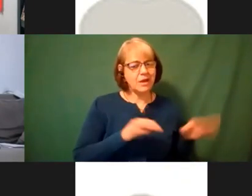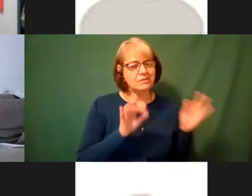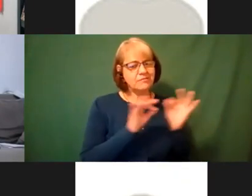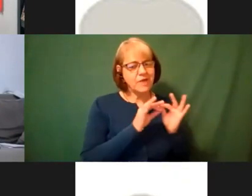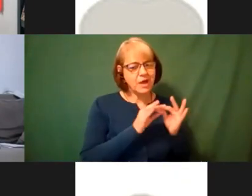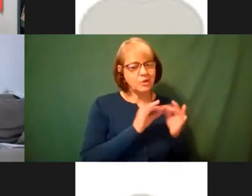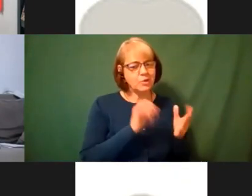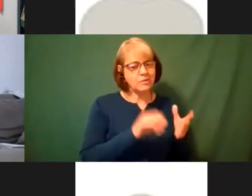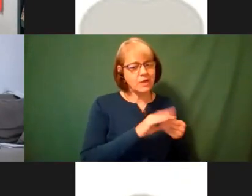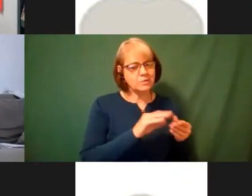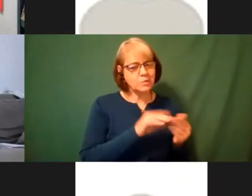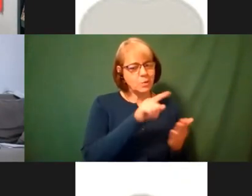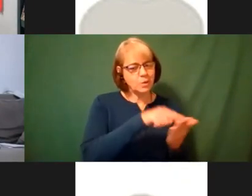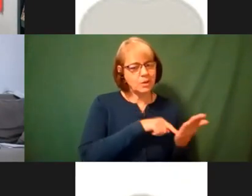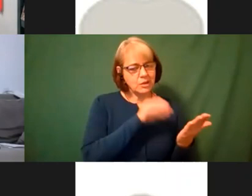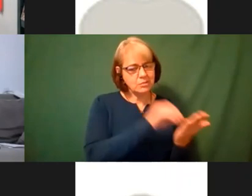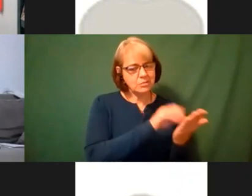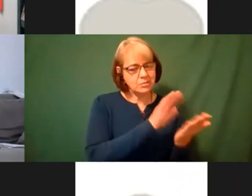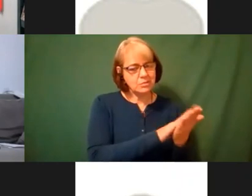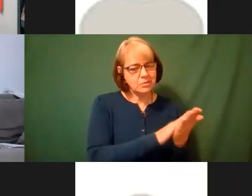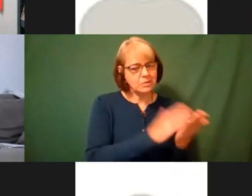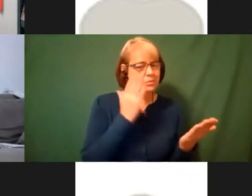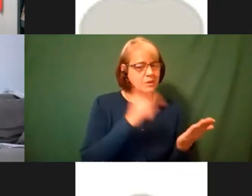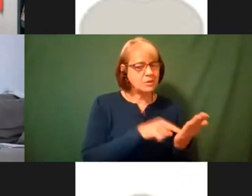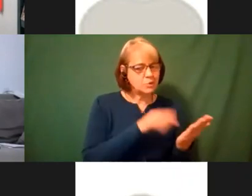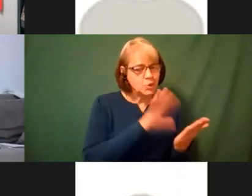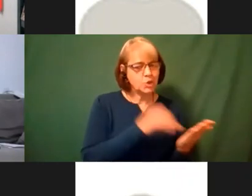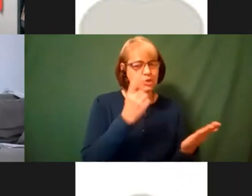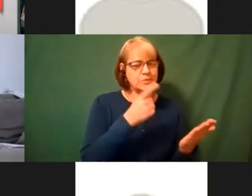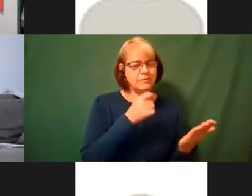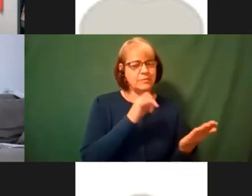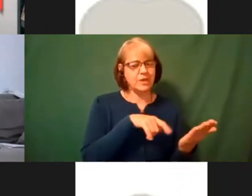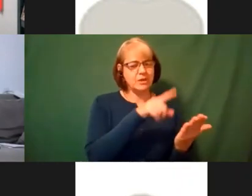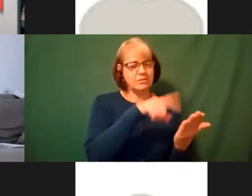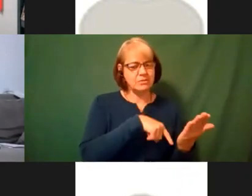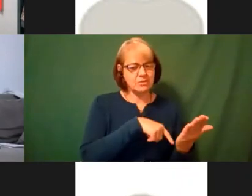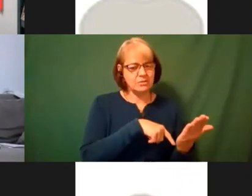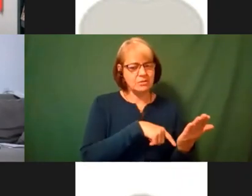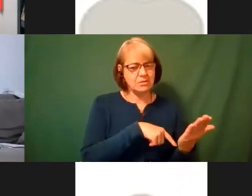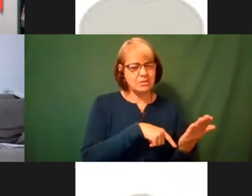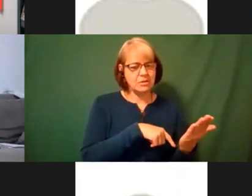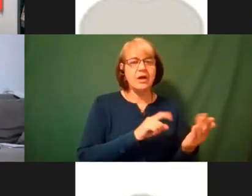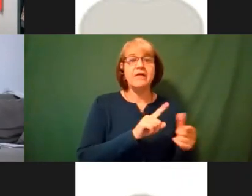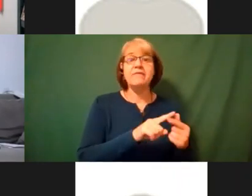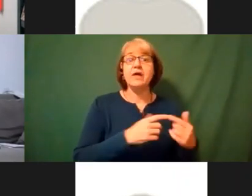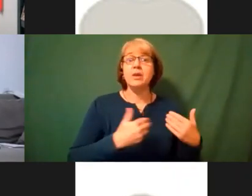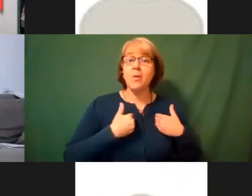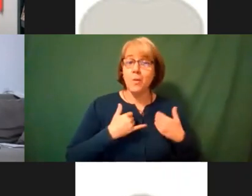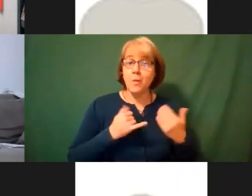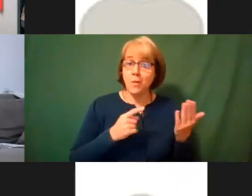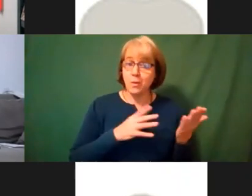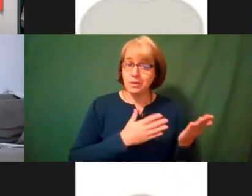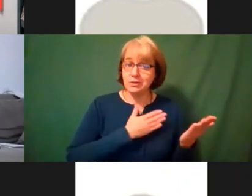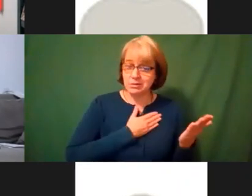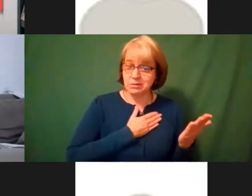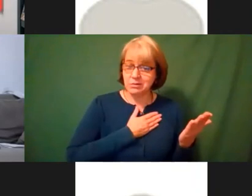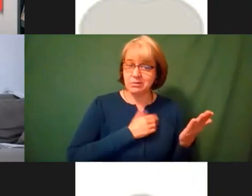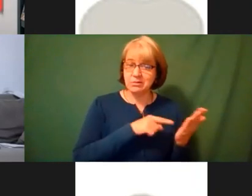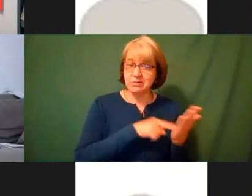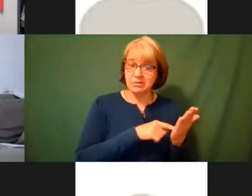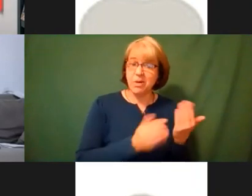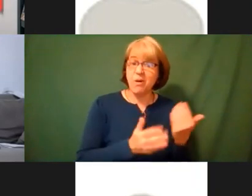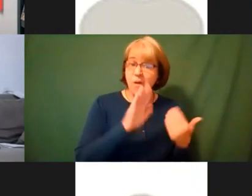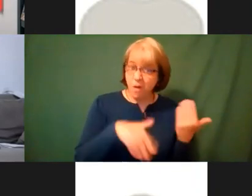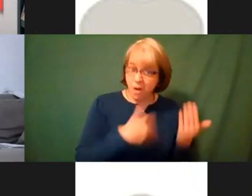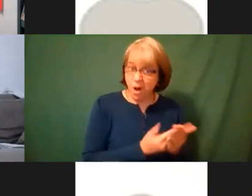is, has value because it has informed you, right? But you have to own it and you have to own the dark corners,